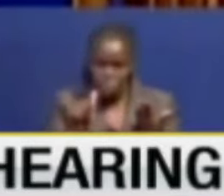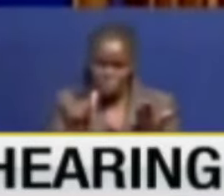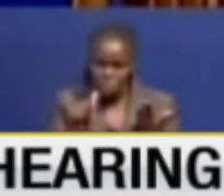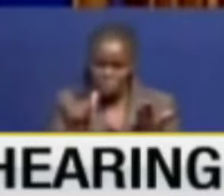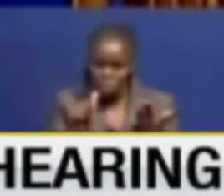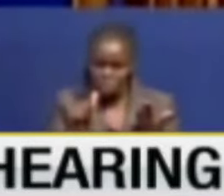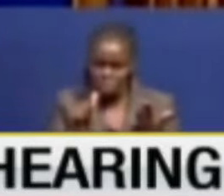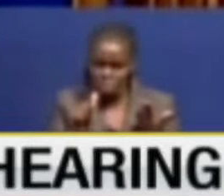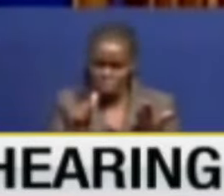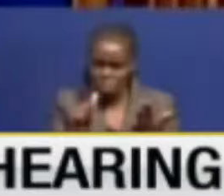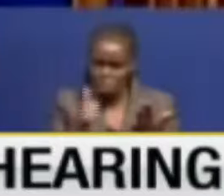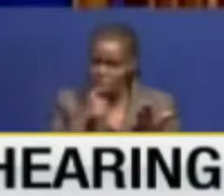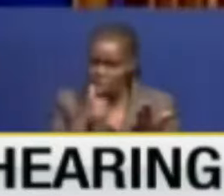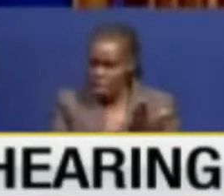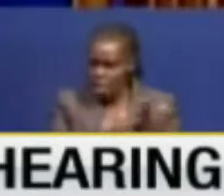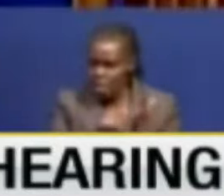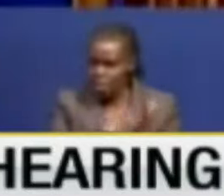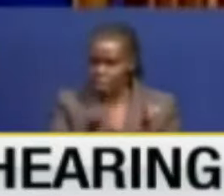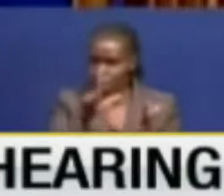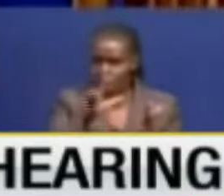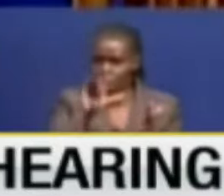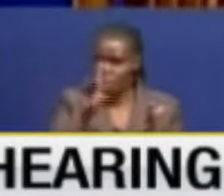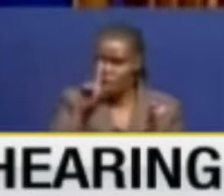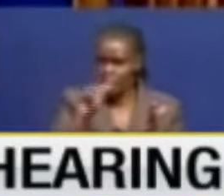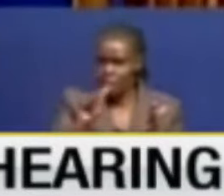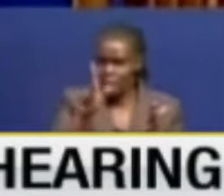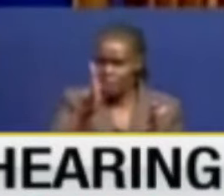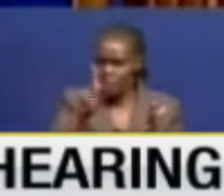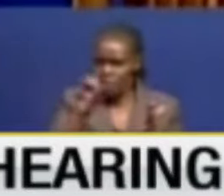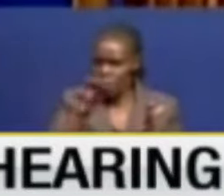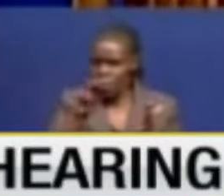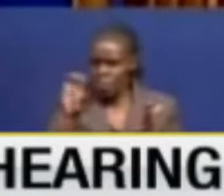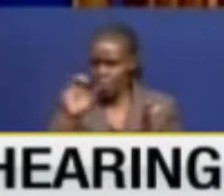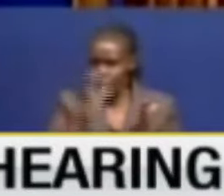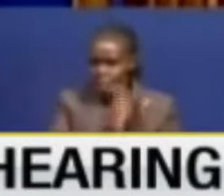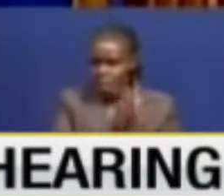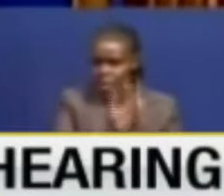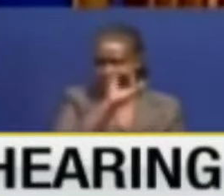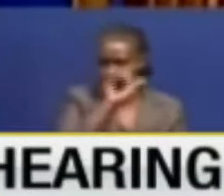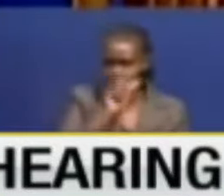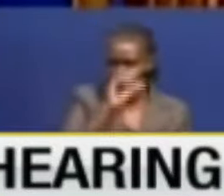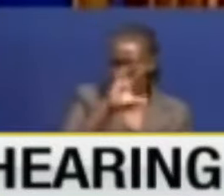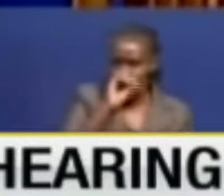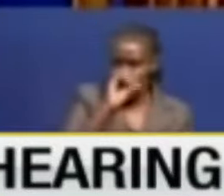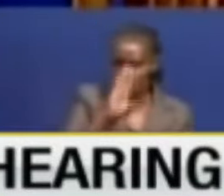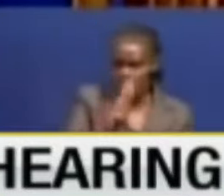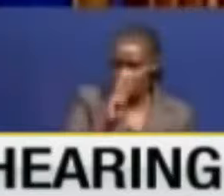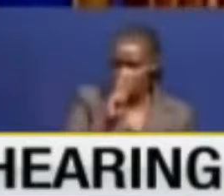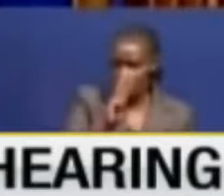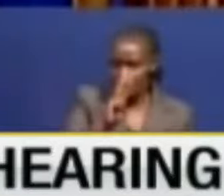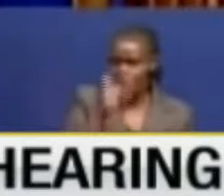call Linda Gaki Kiome and Mr. Jacob Kirari,